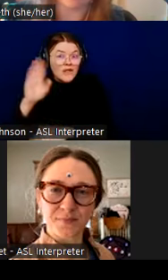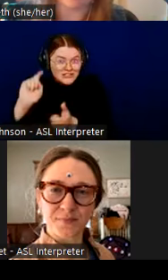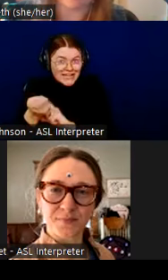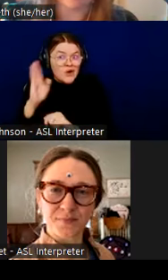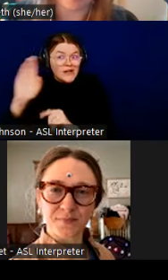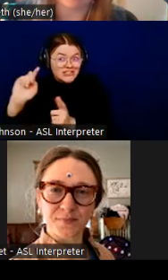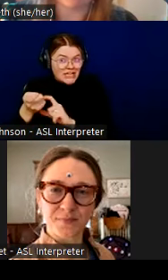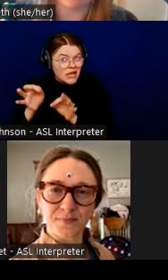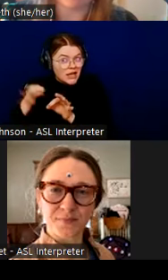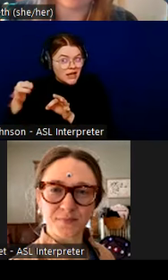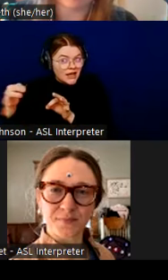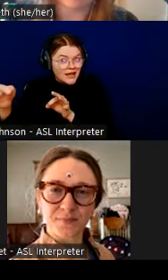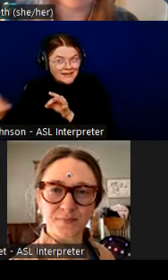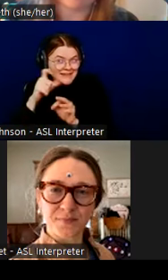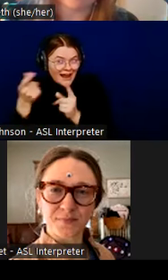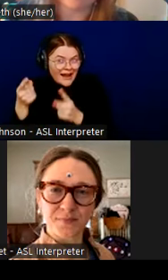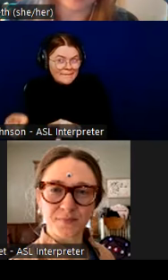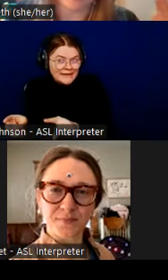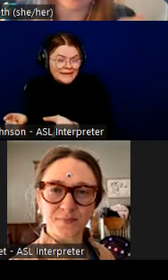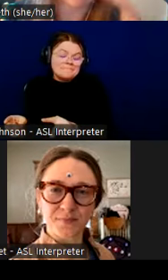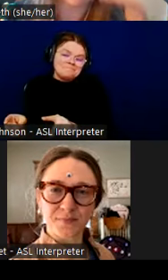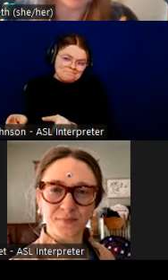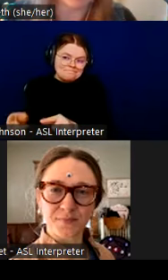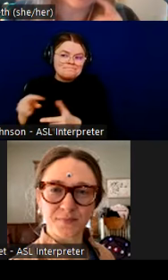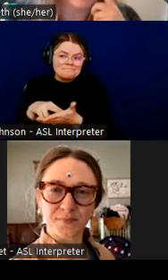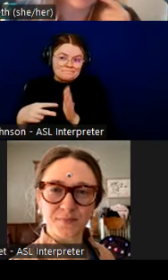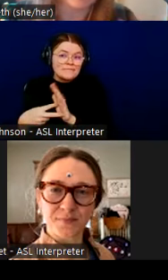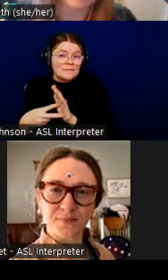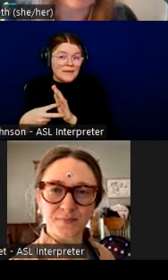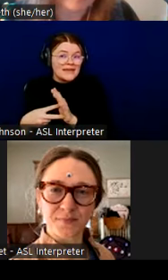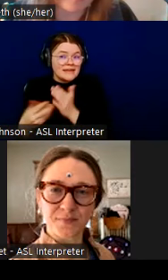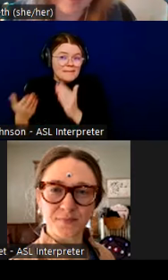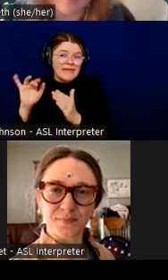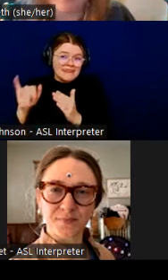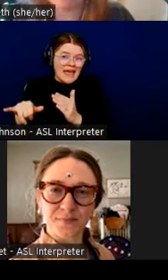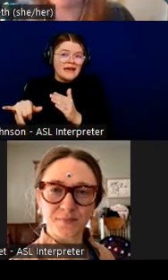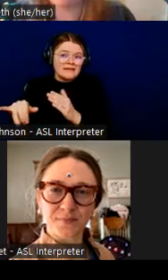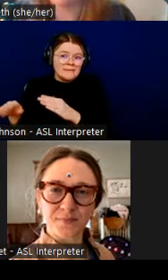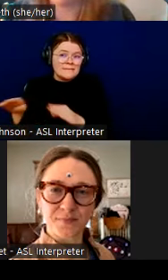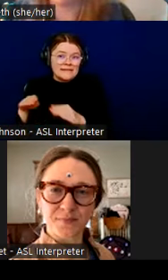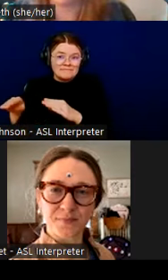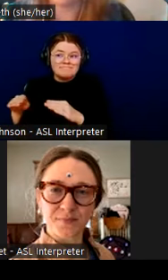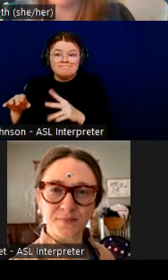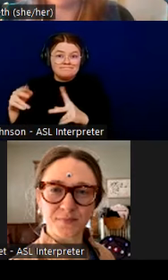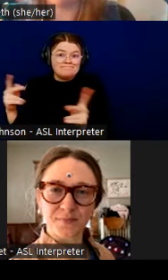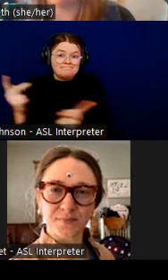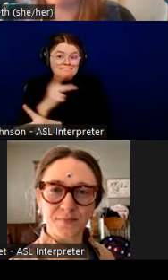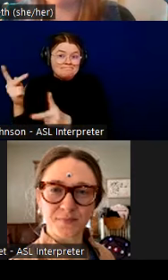that might result in an escalation that leads to resistive violence.